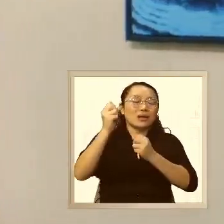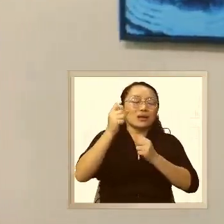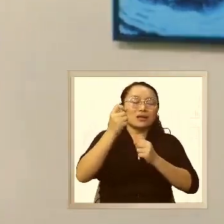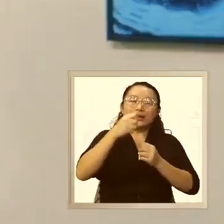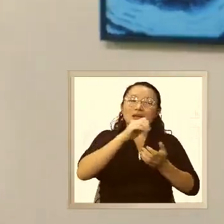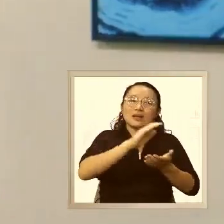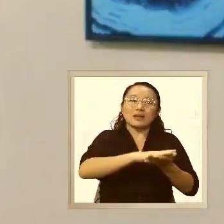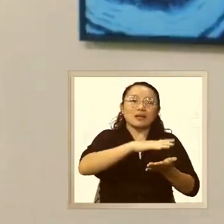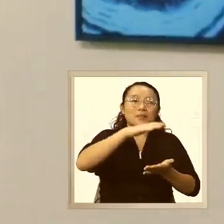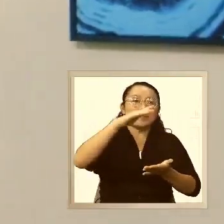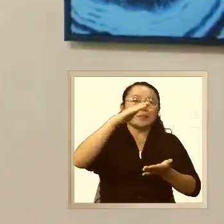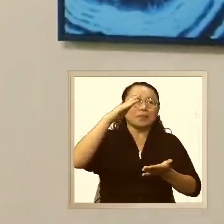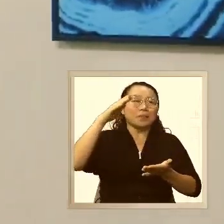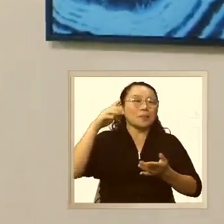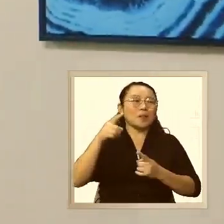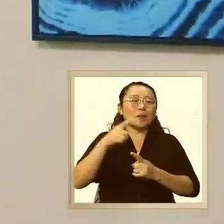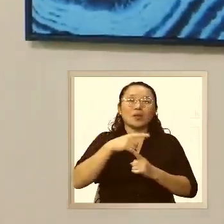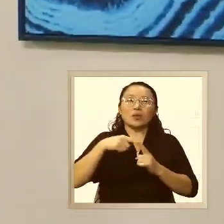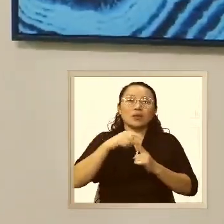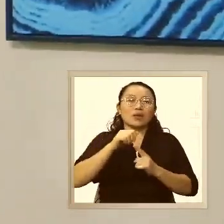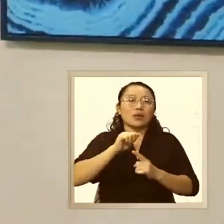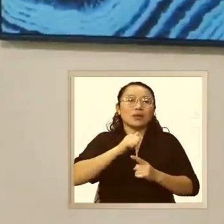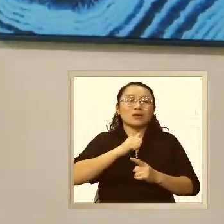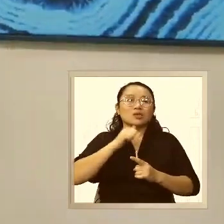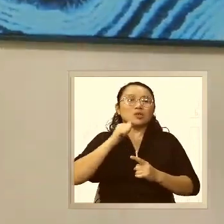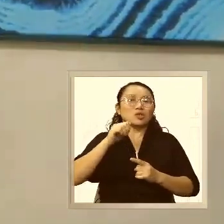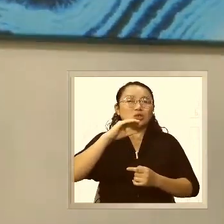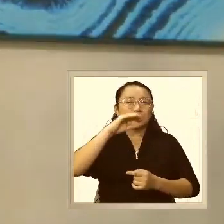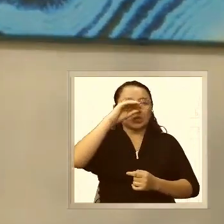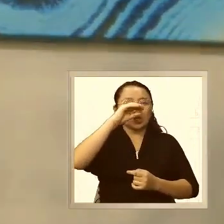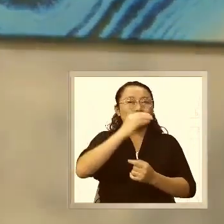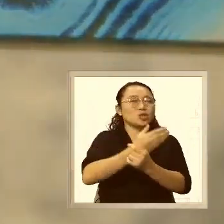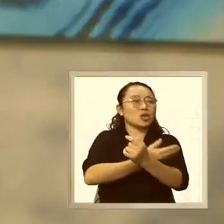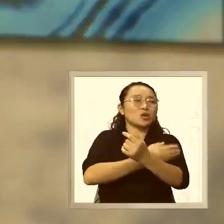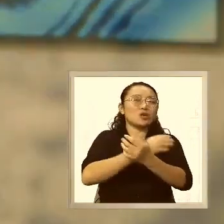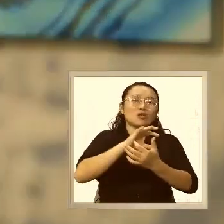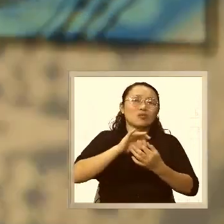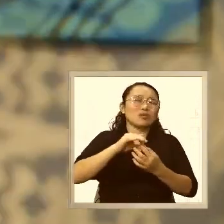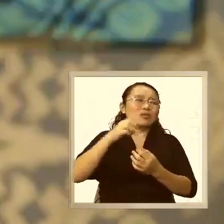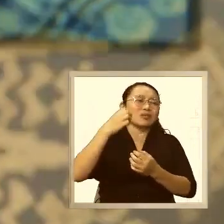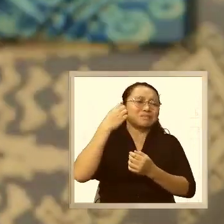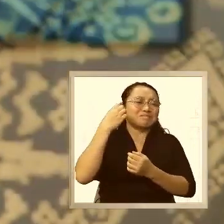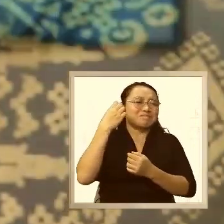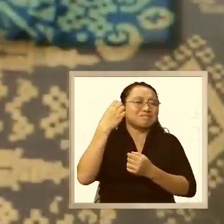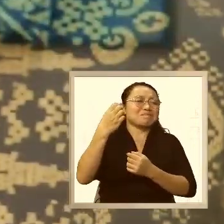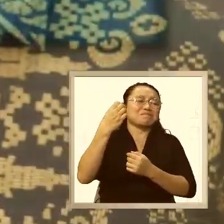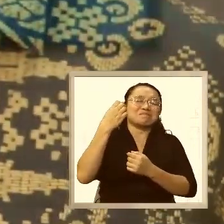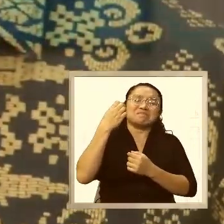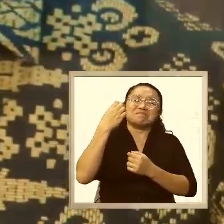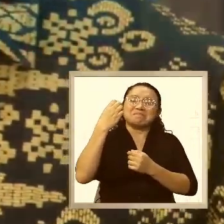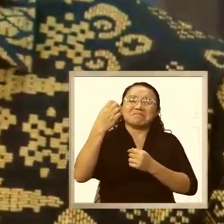glory. When a child of his keeps knocking at the